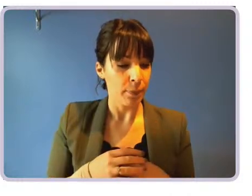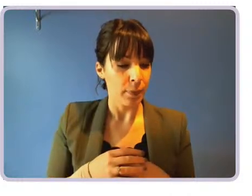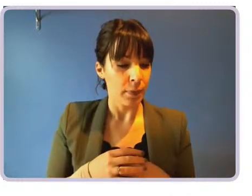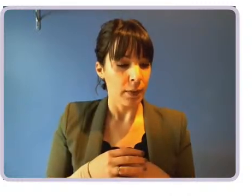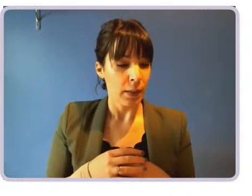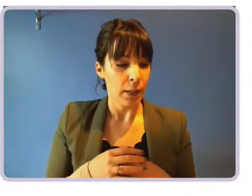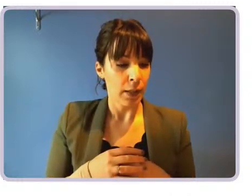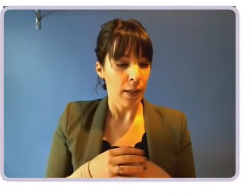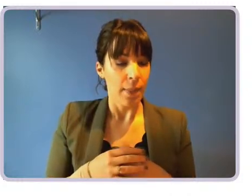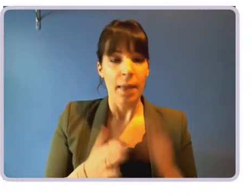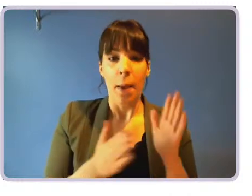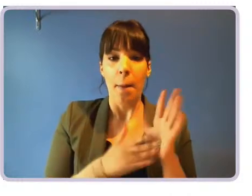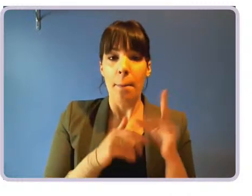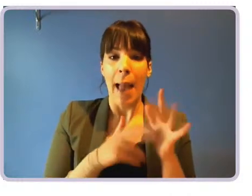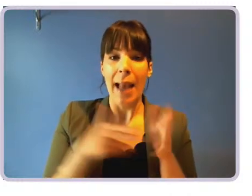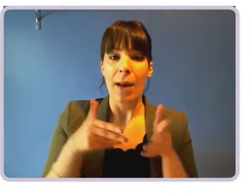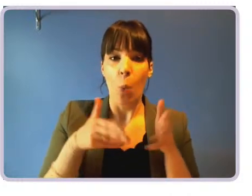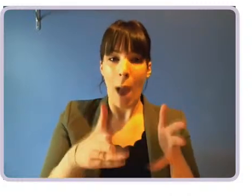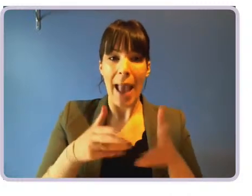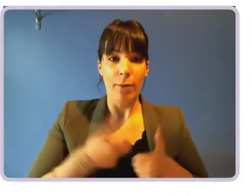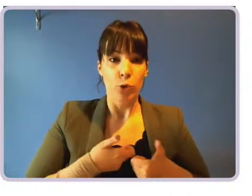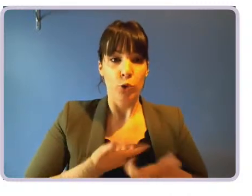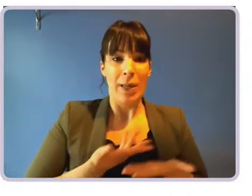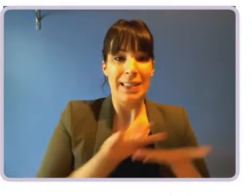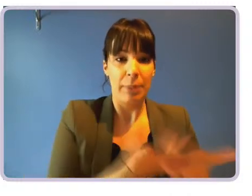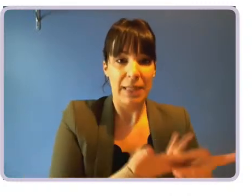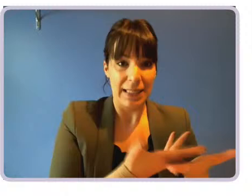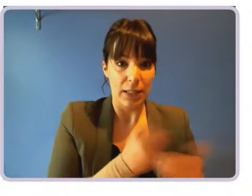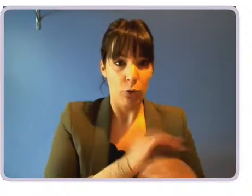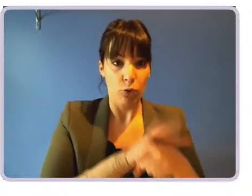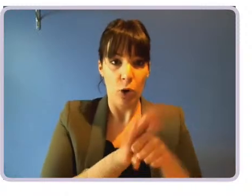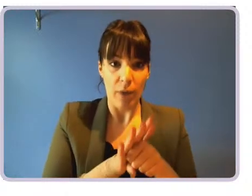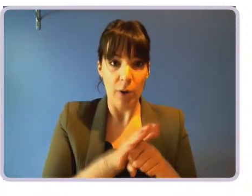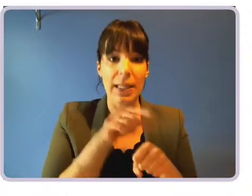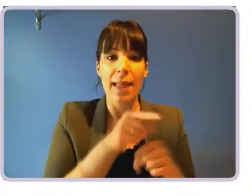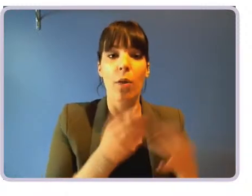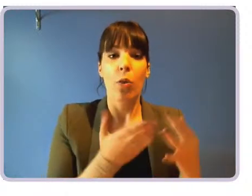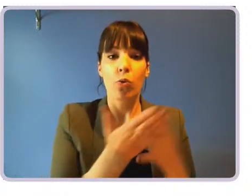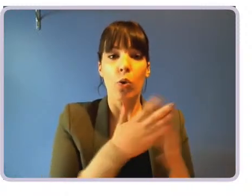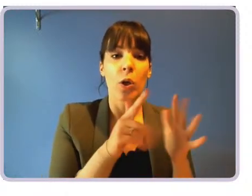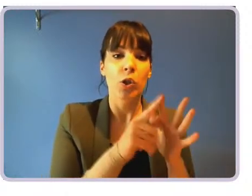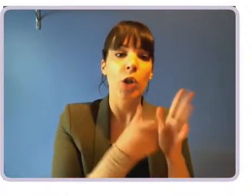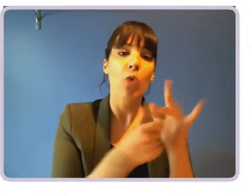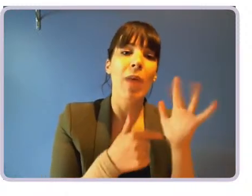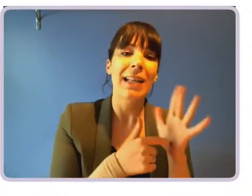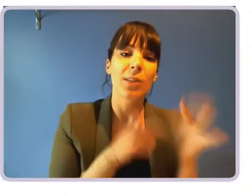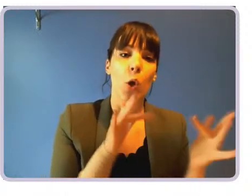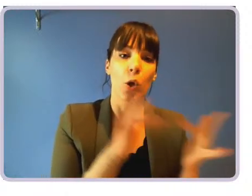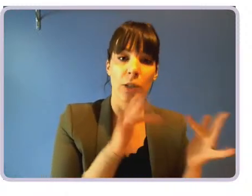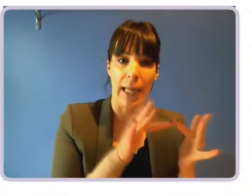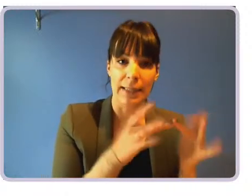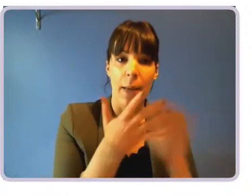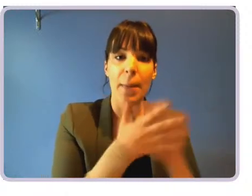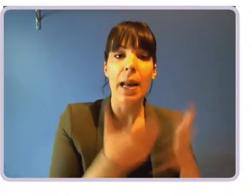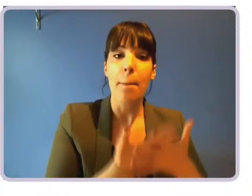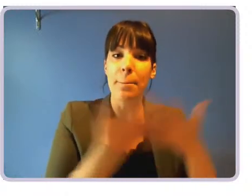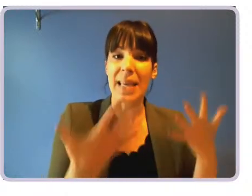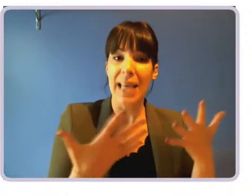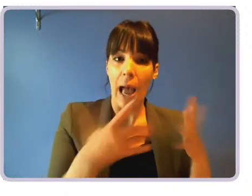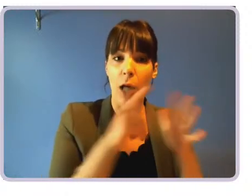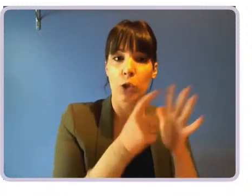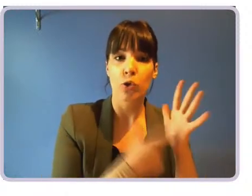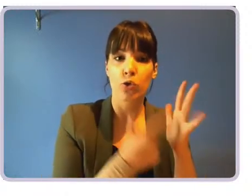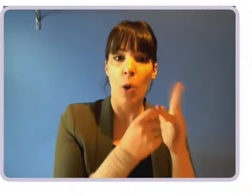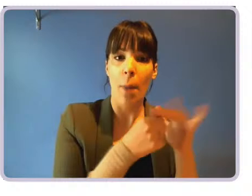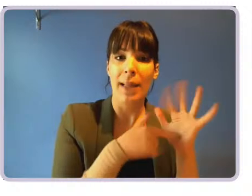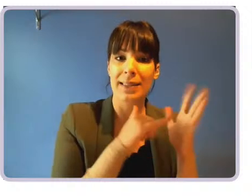transmission was through the direct contacts, the larger droplets. But as time's gone on, there